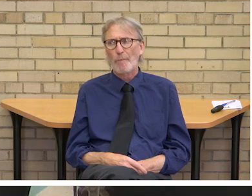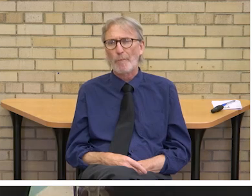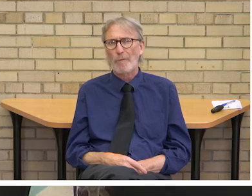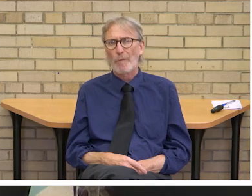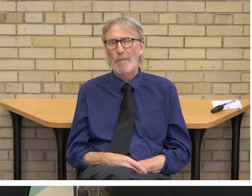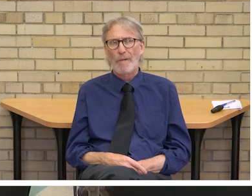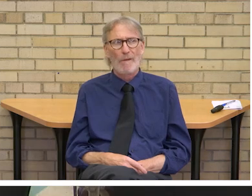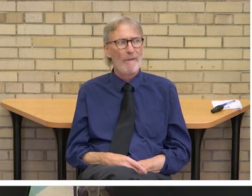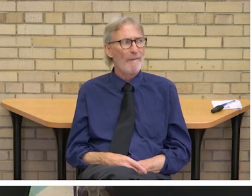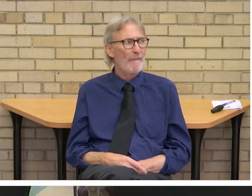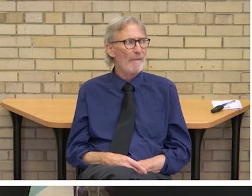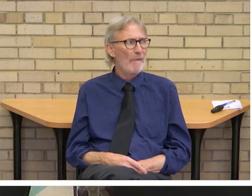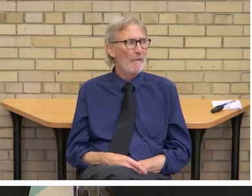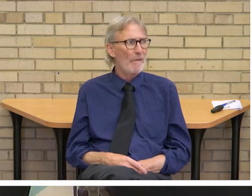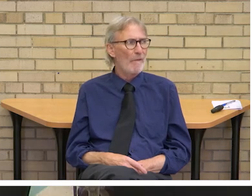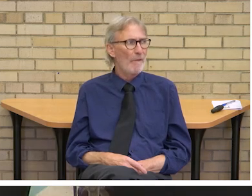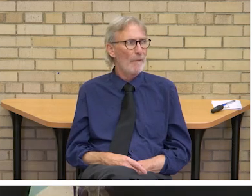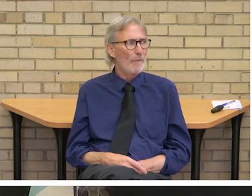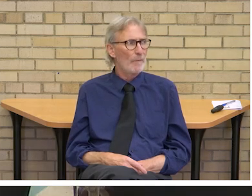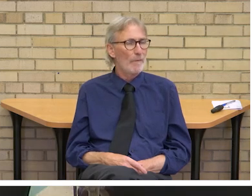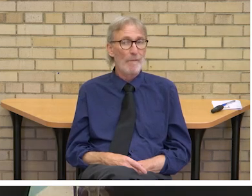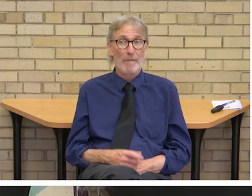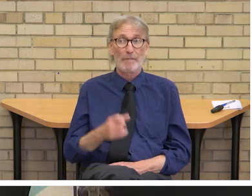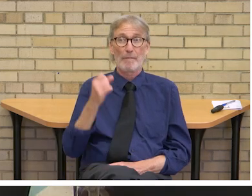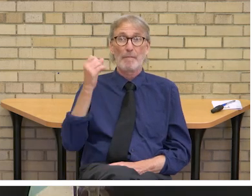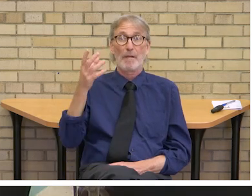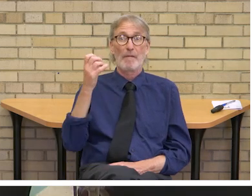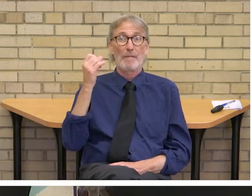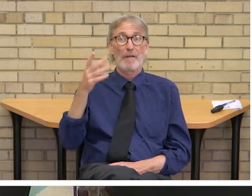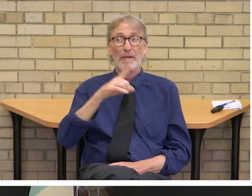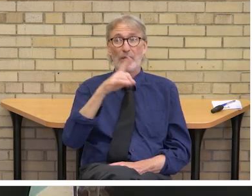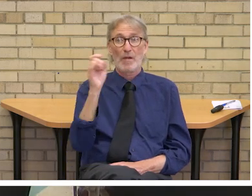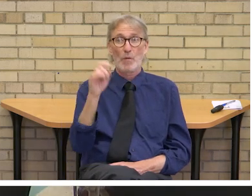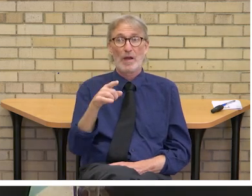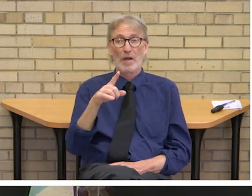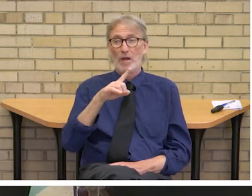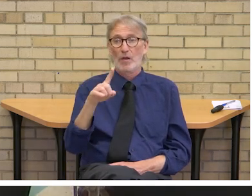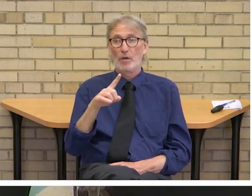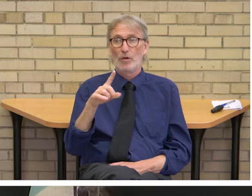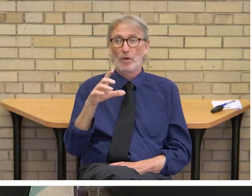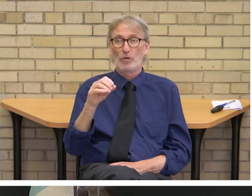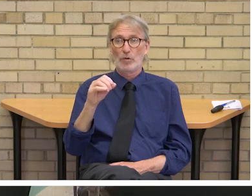Any more on Zoom, Laura? So many on Zoom. Okay.